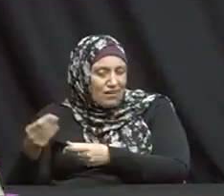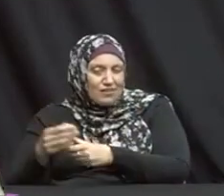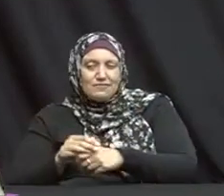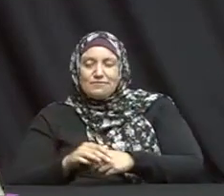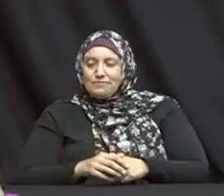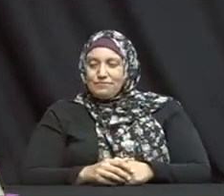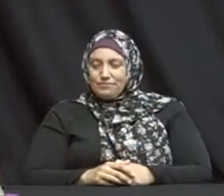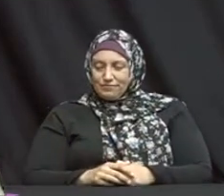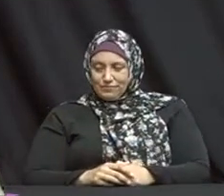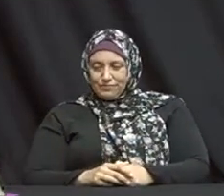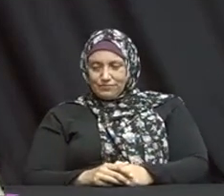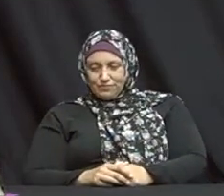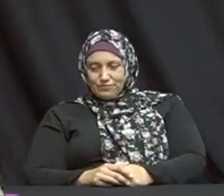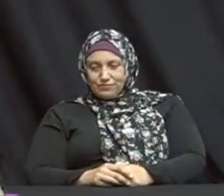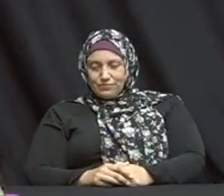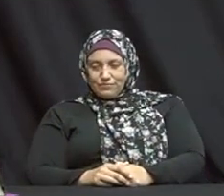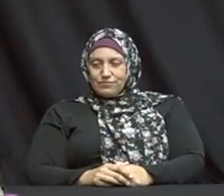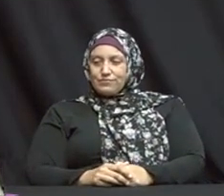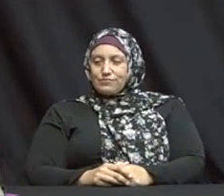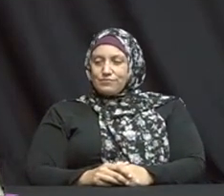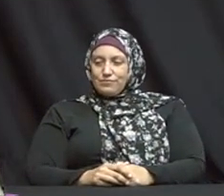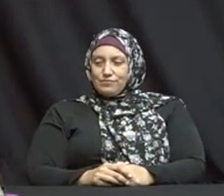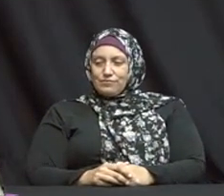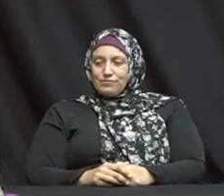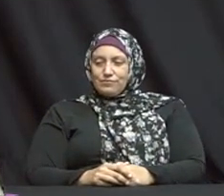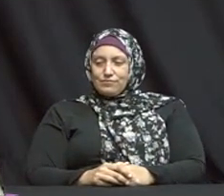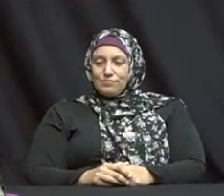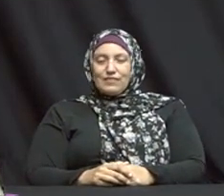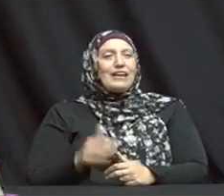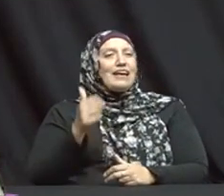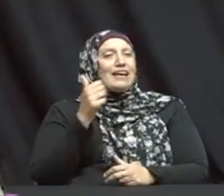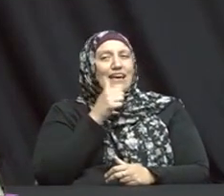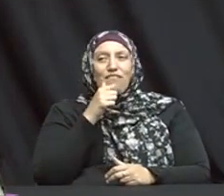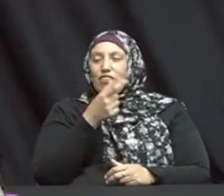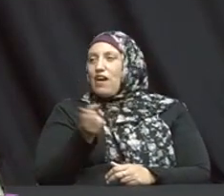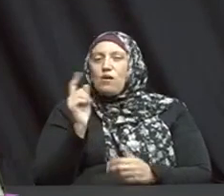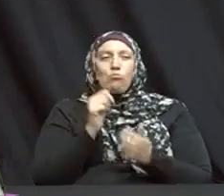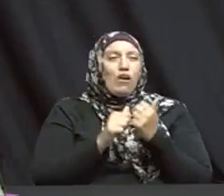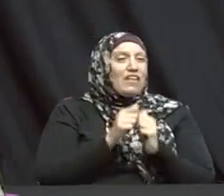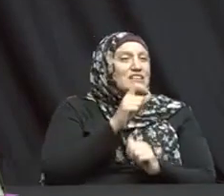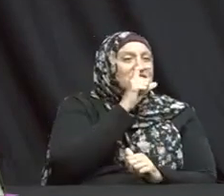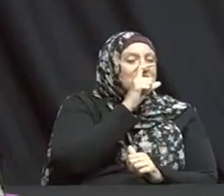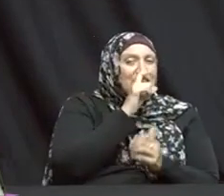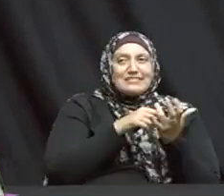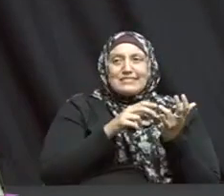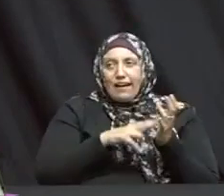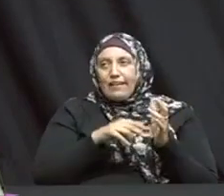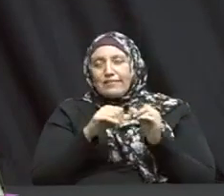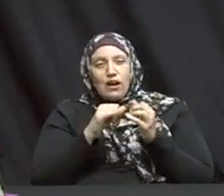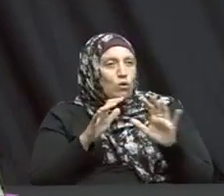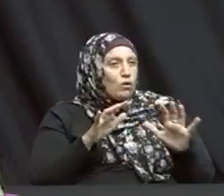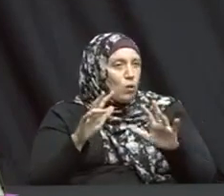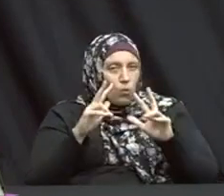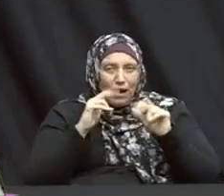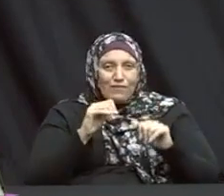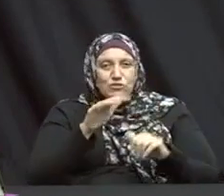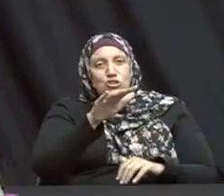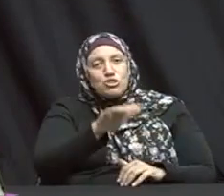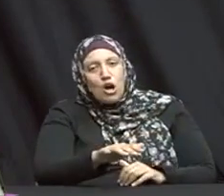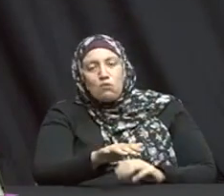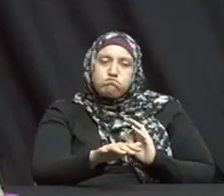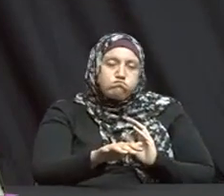remaining heirs, they look after that minor child, of course, which is again ethical recommendation, but there's no